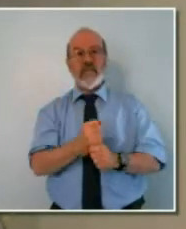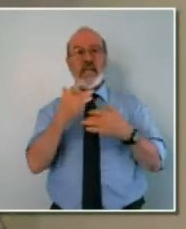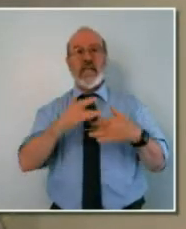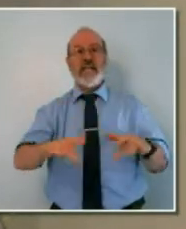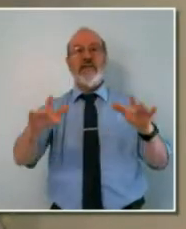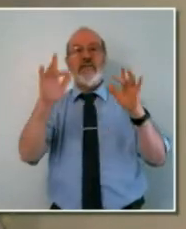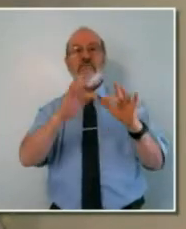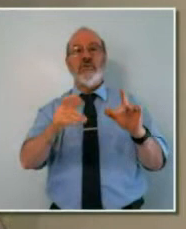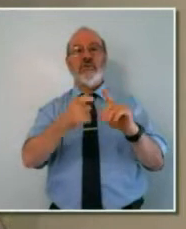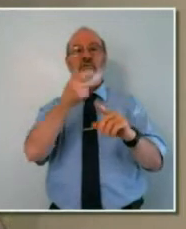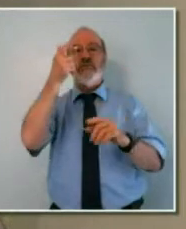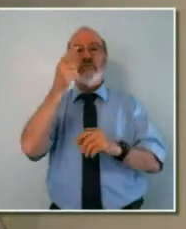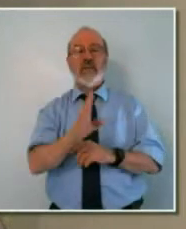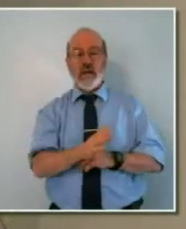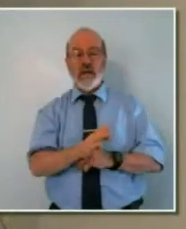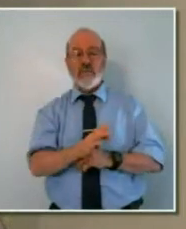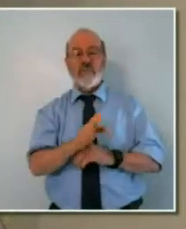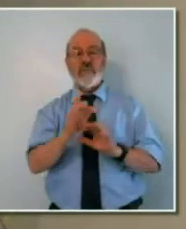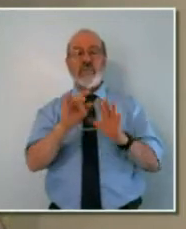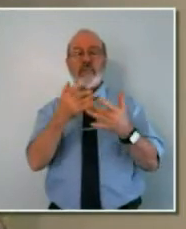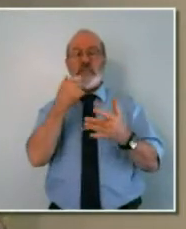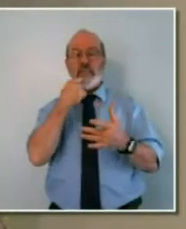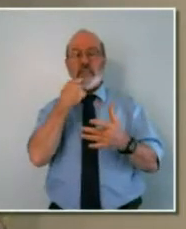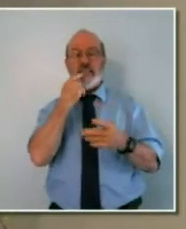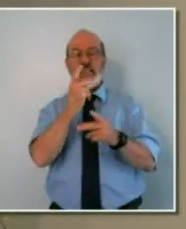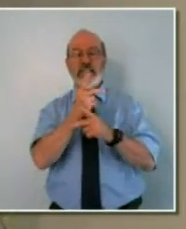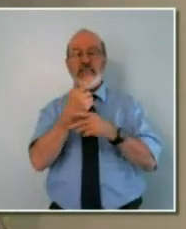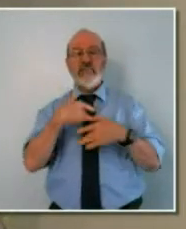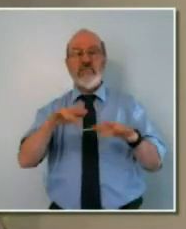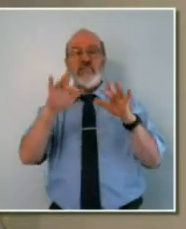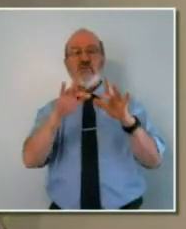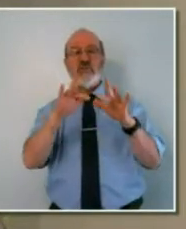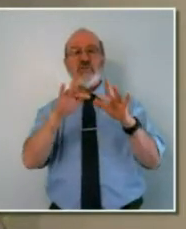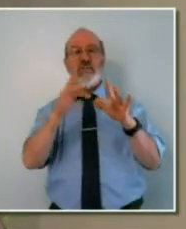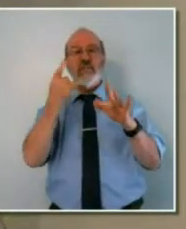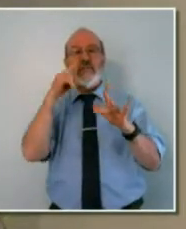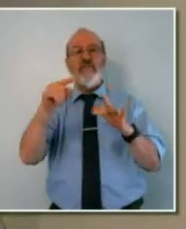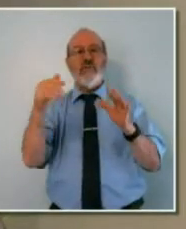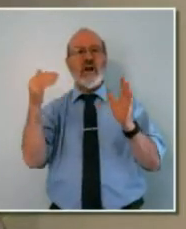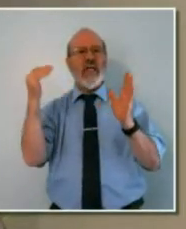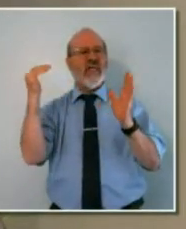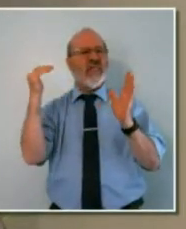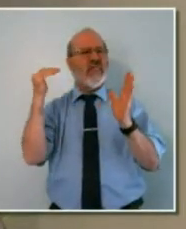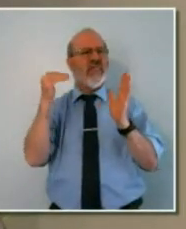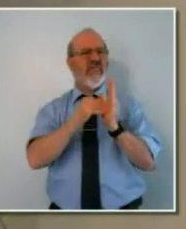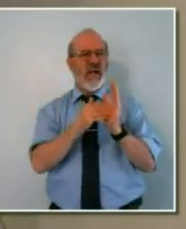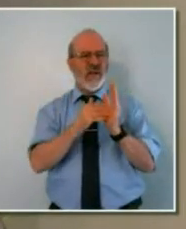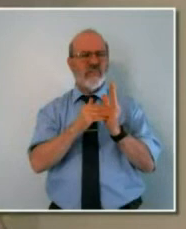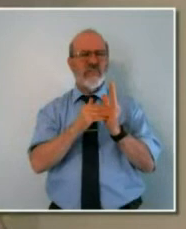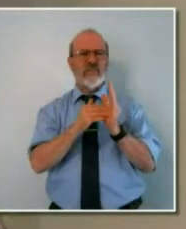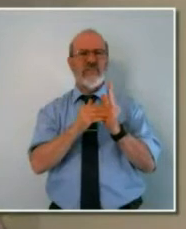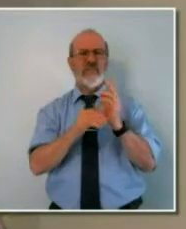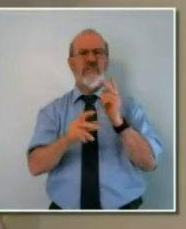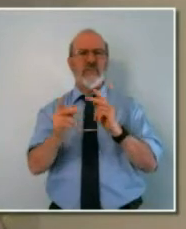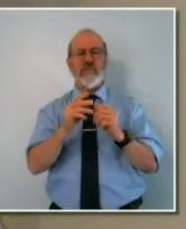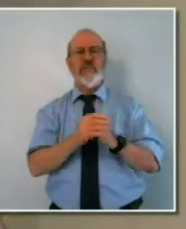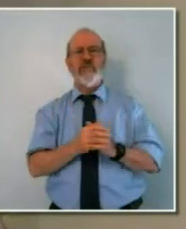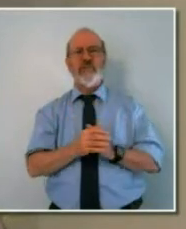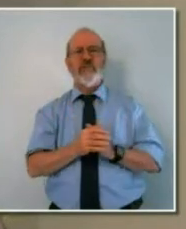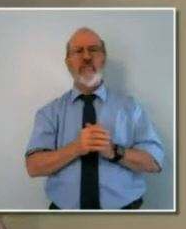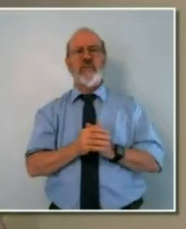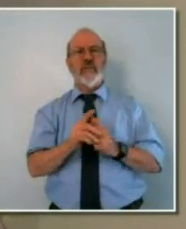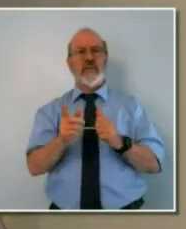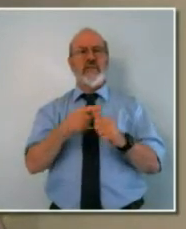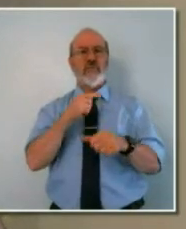from him. And the Bible says he keeps mercy for thousands. You know the very first time the